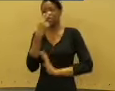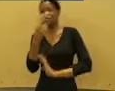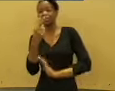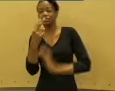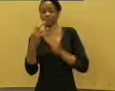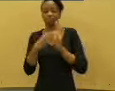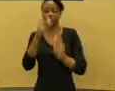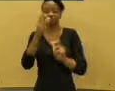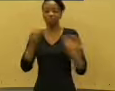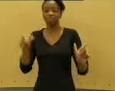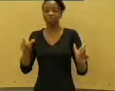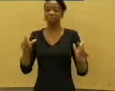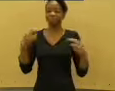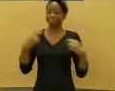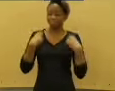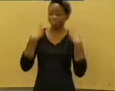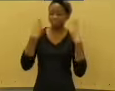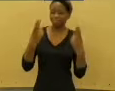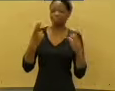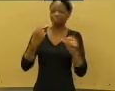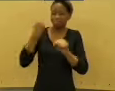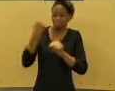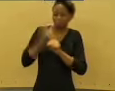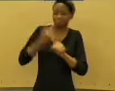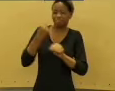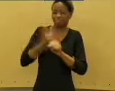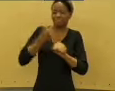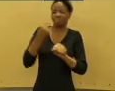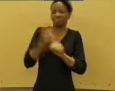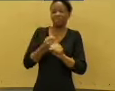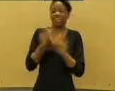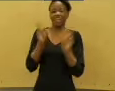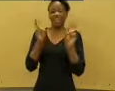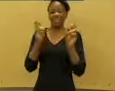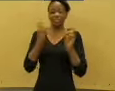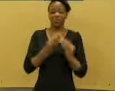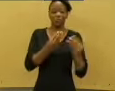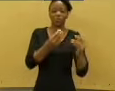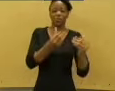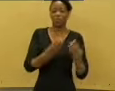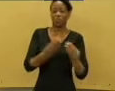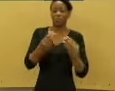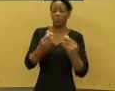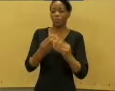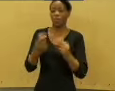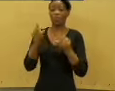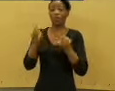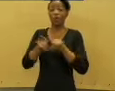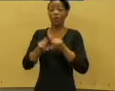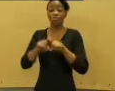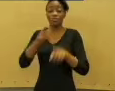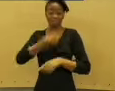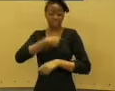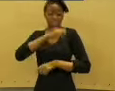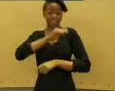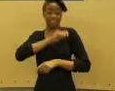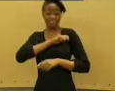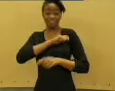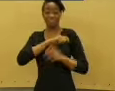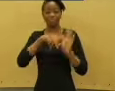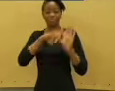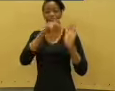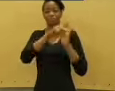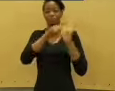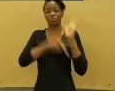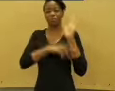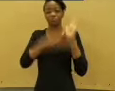helm and start creatively solving these issues. And even with the trans protocol today, I think that, like, the